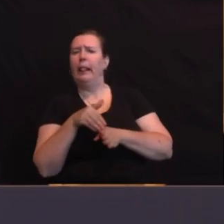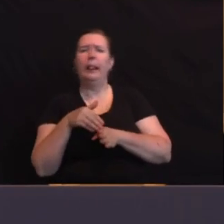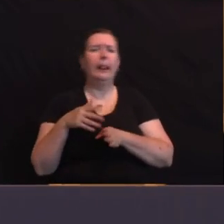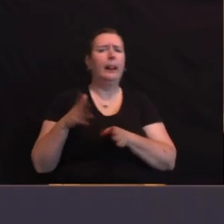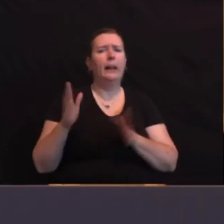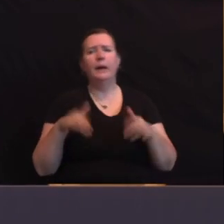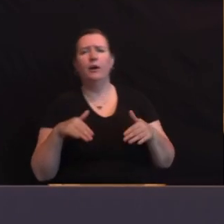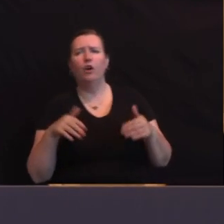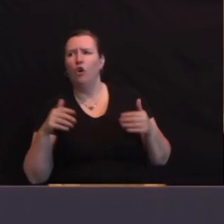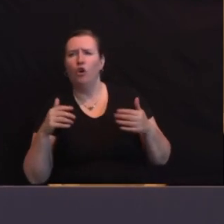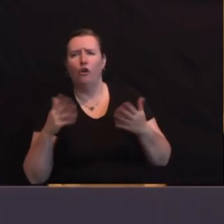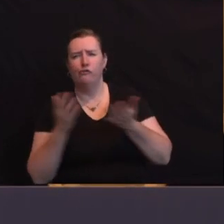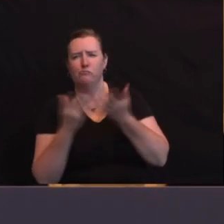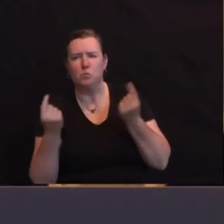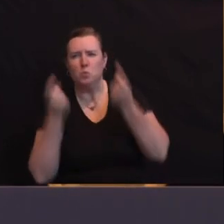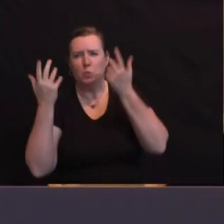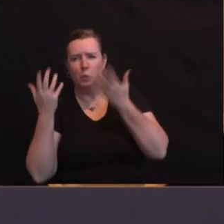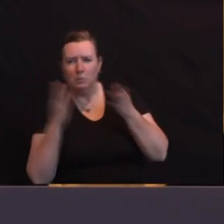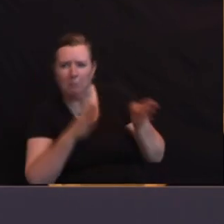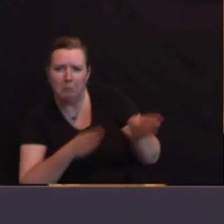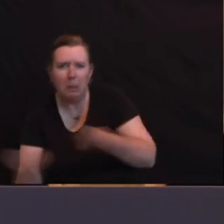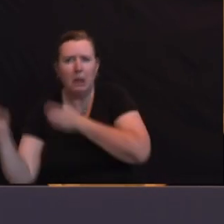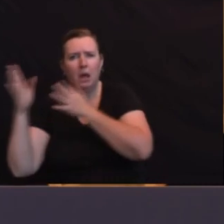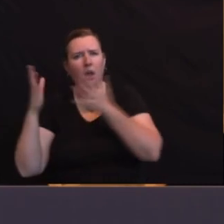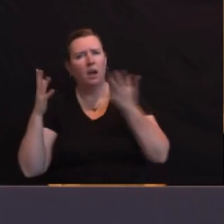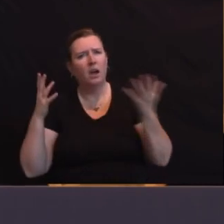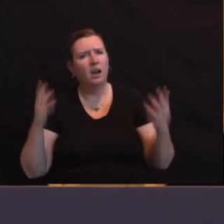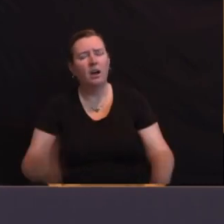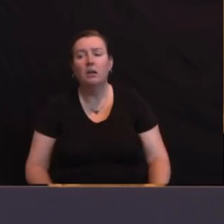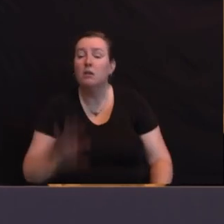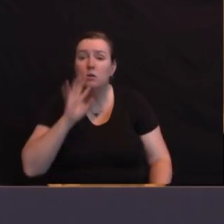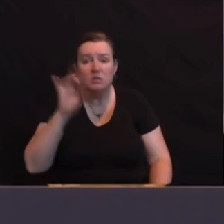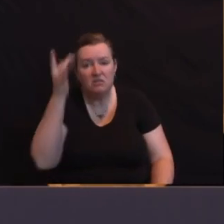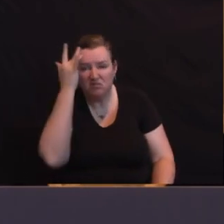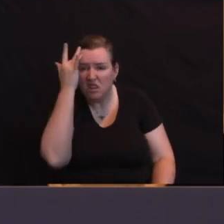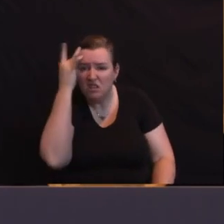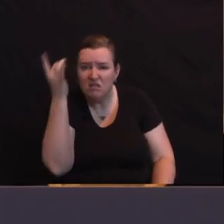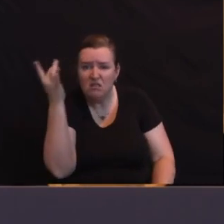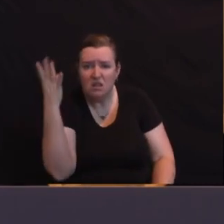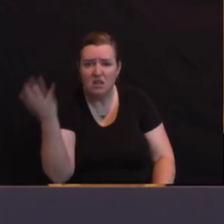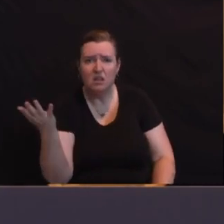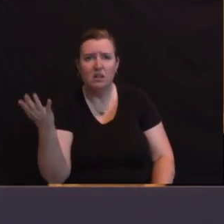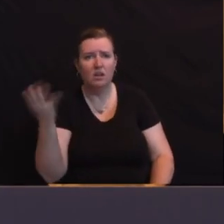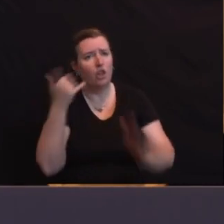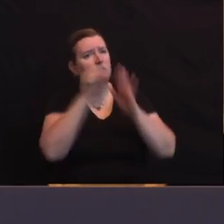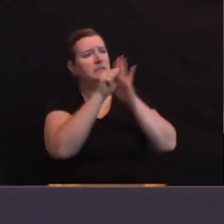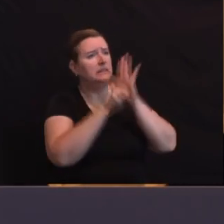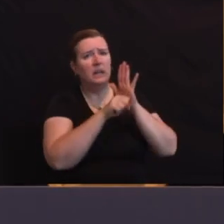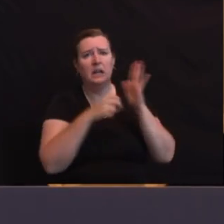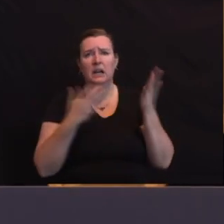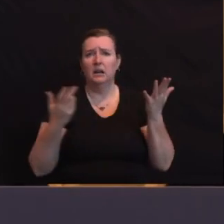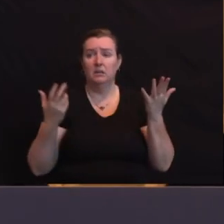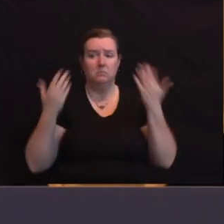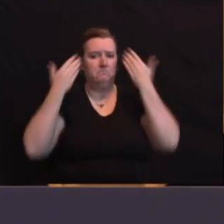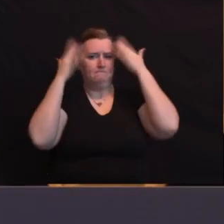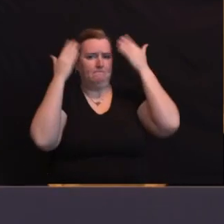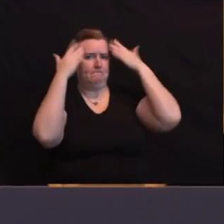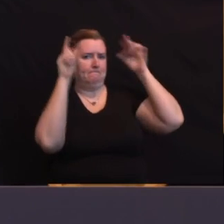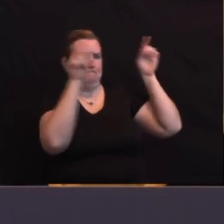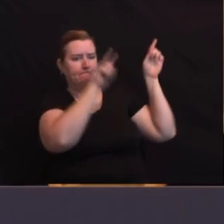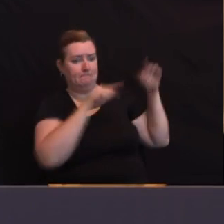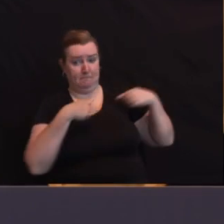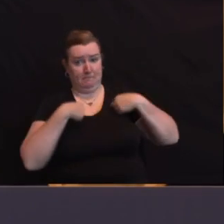things like that, which is incredibly sick. Again, I'm not aware of others. I'm not aware of anything in New Jersey, but I note that Pat